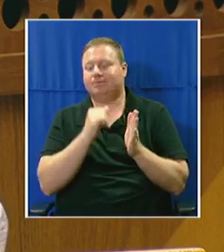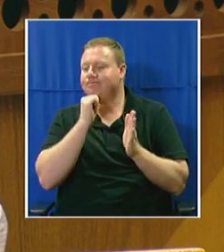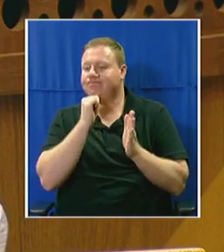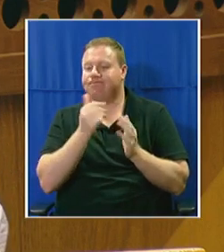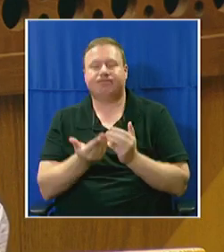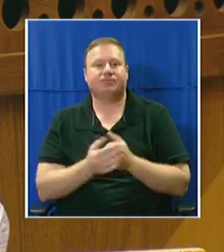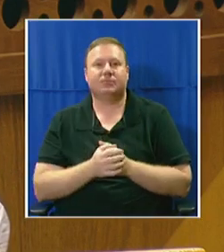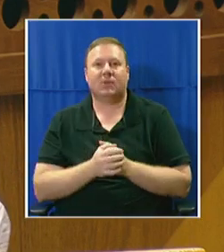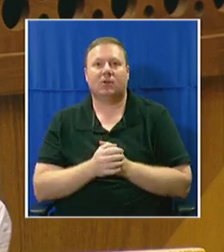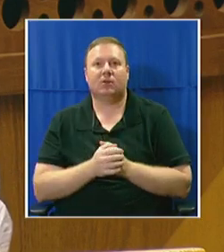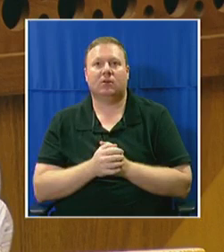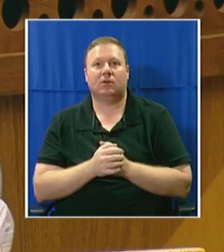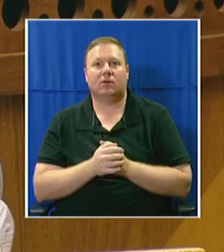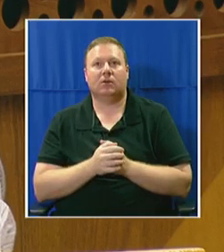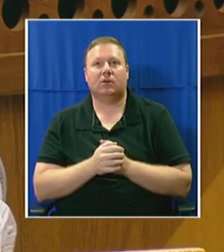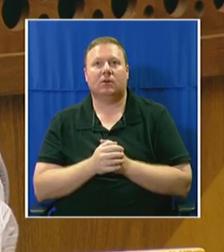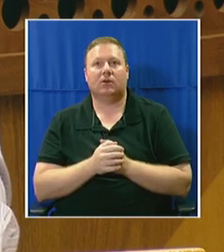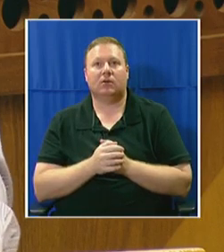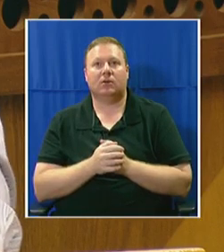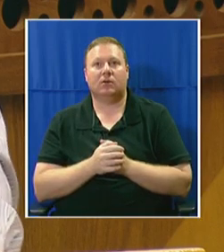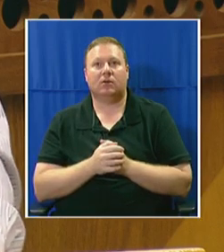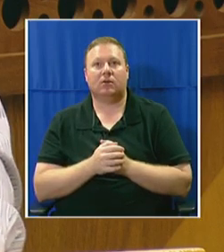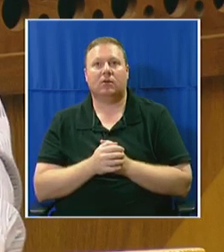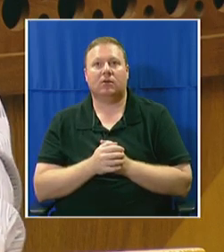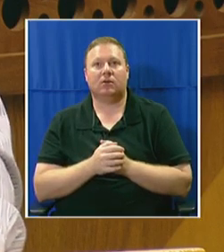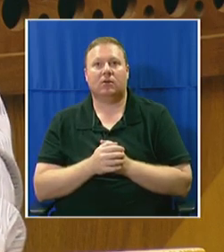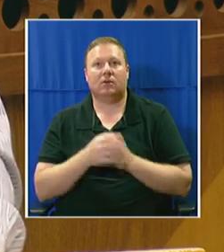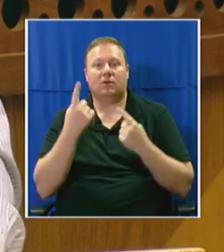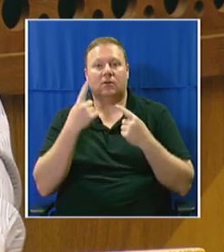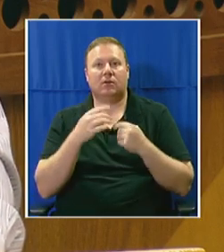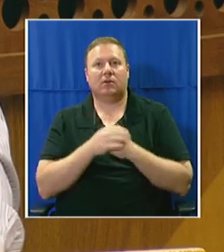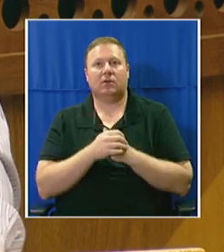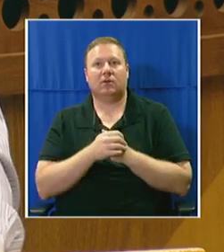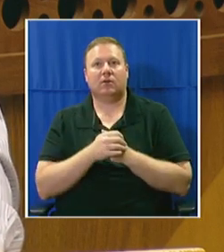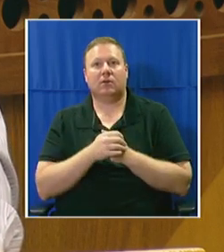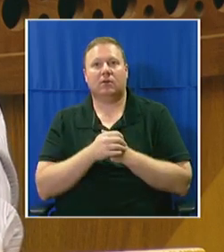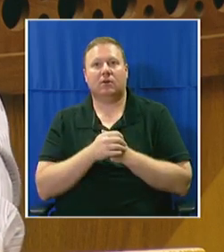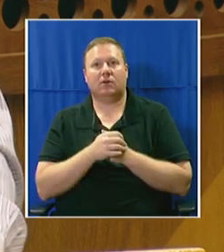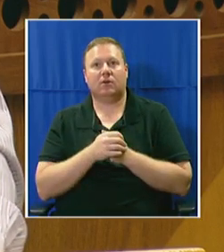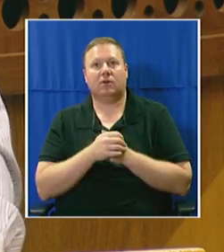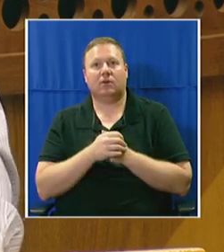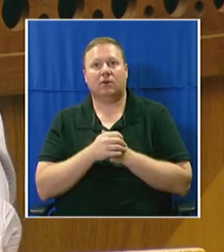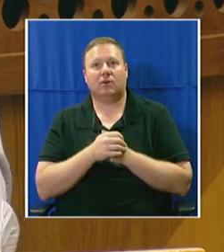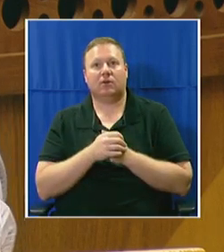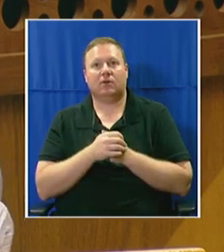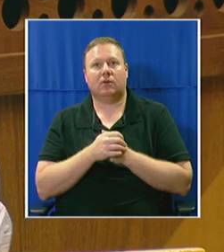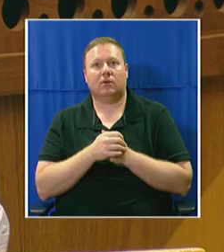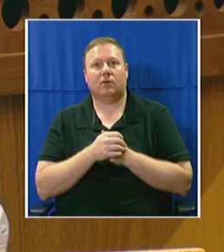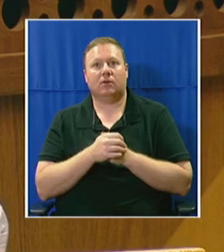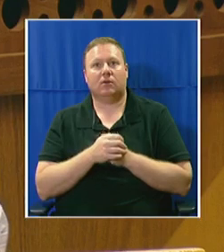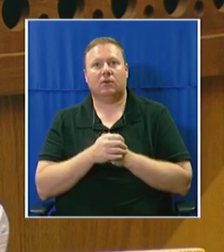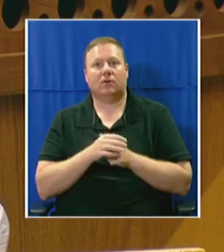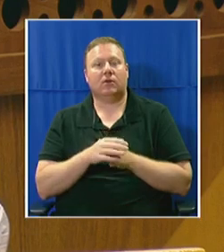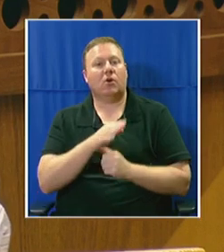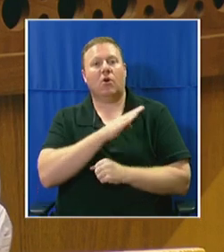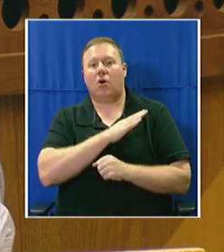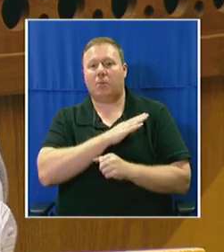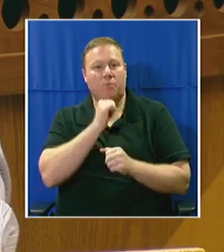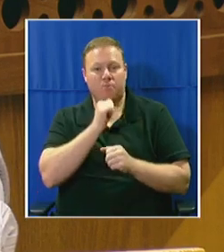unfortunately with a lack of political and management will the Defense Force has not been repositioned and defense spending